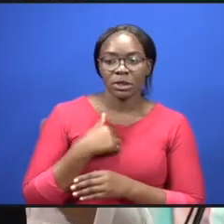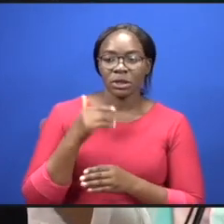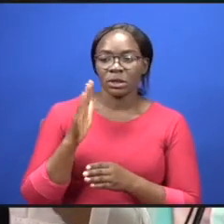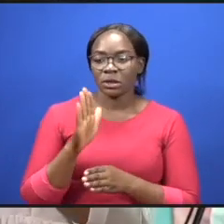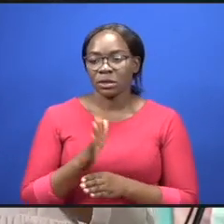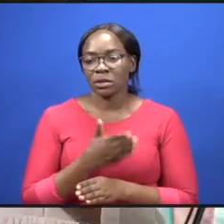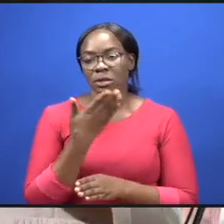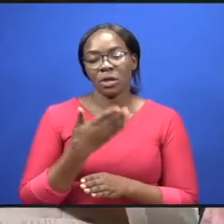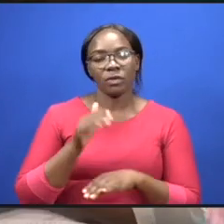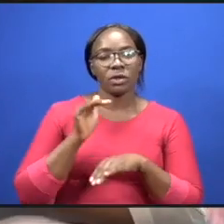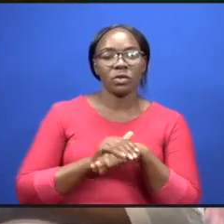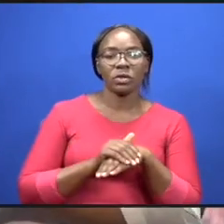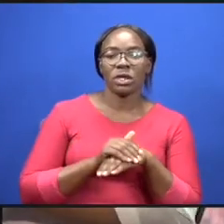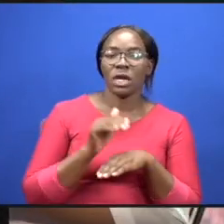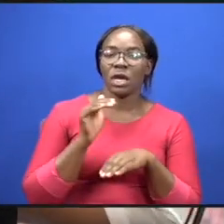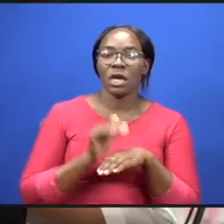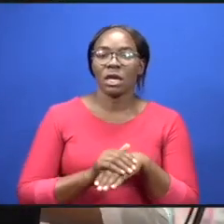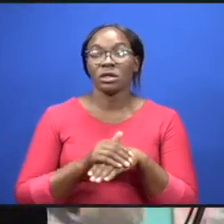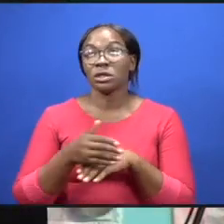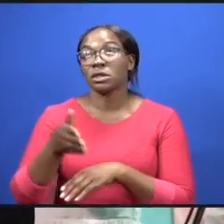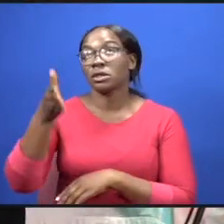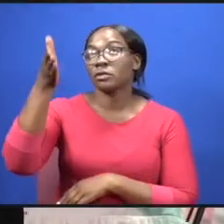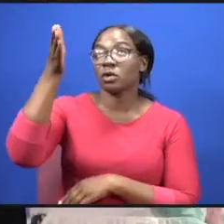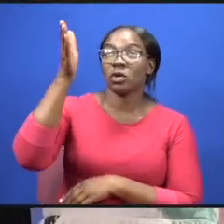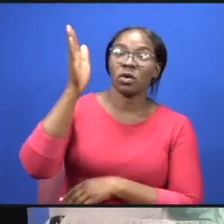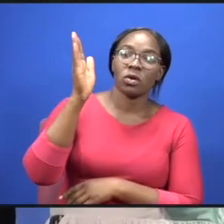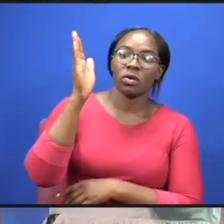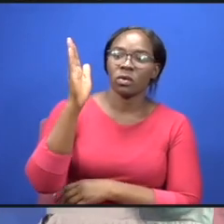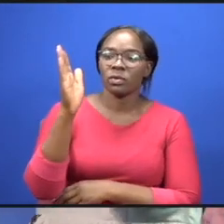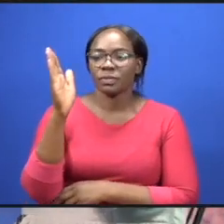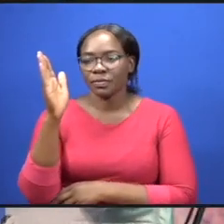will sing of the goodness of